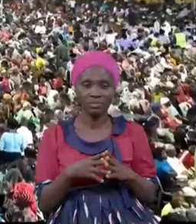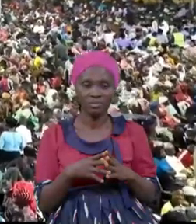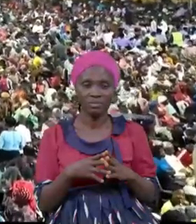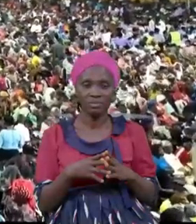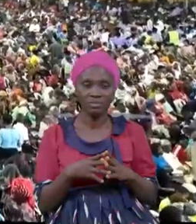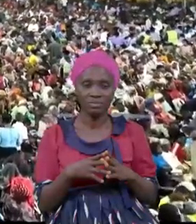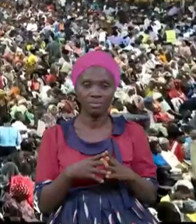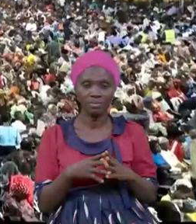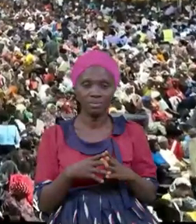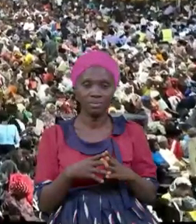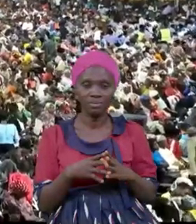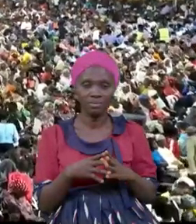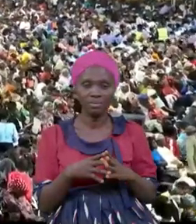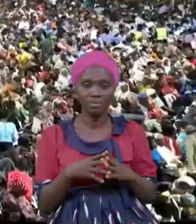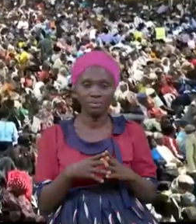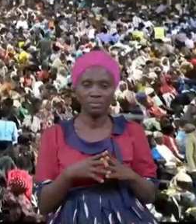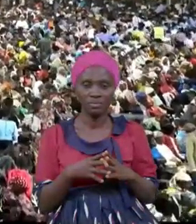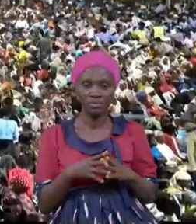Can you